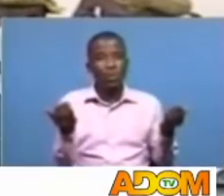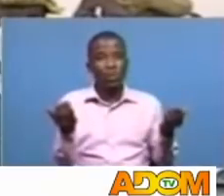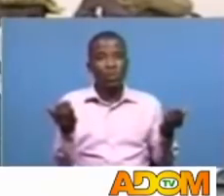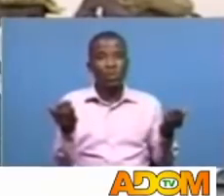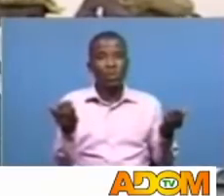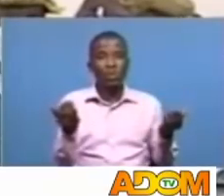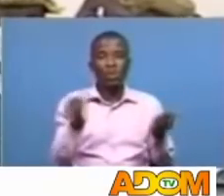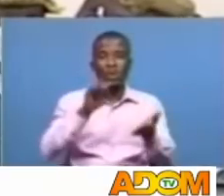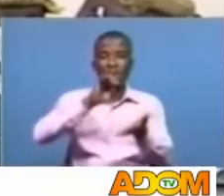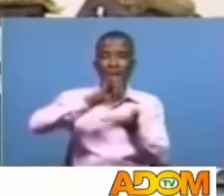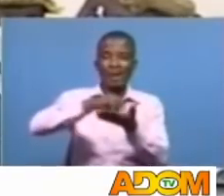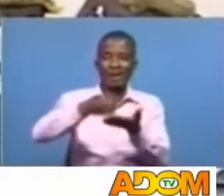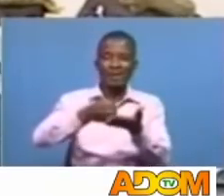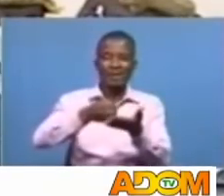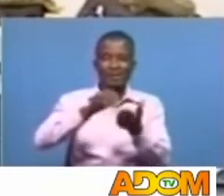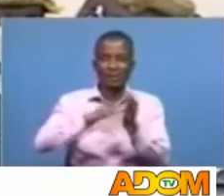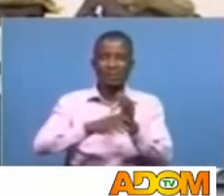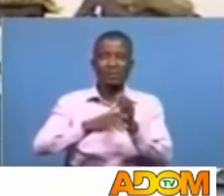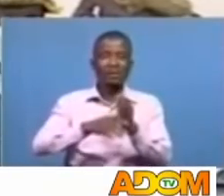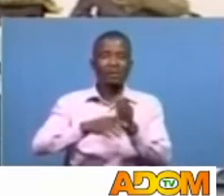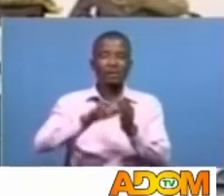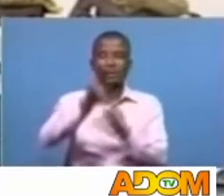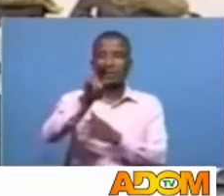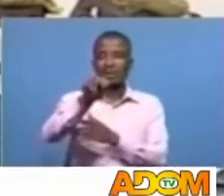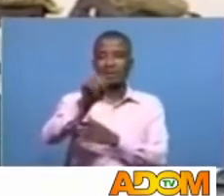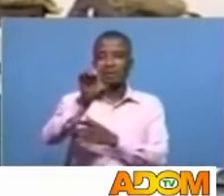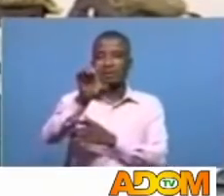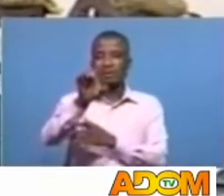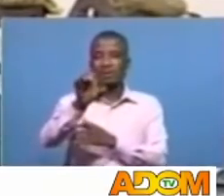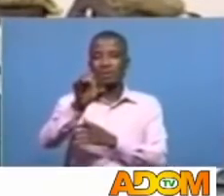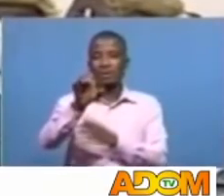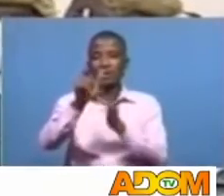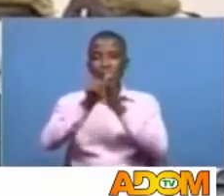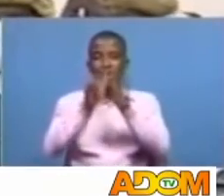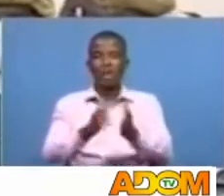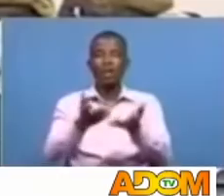of the evidence that the applicant wants